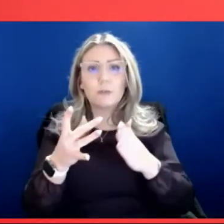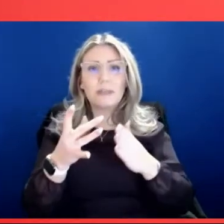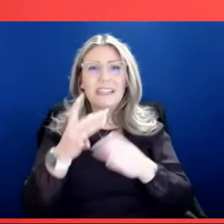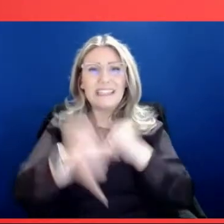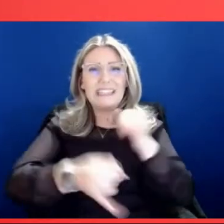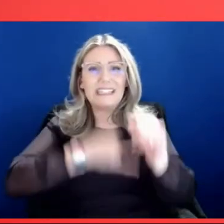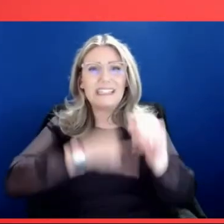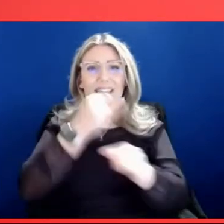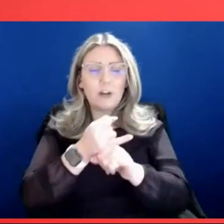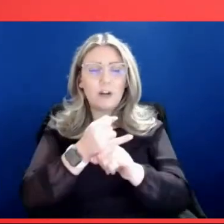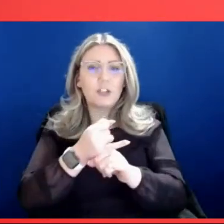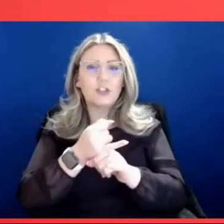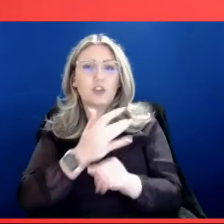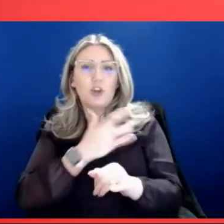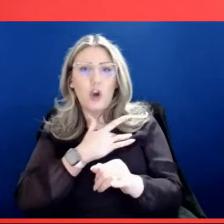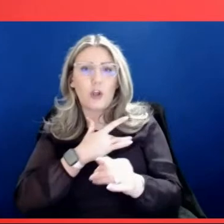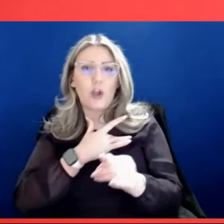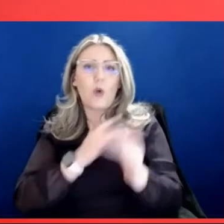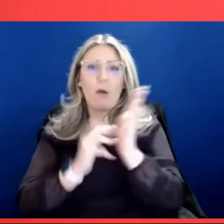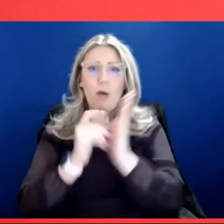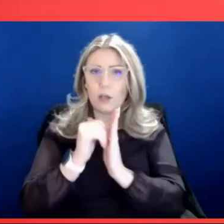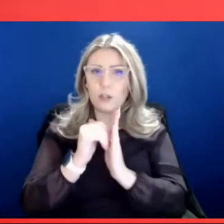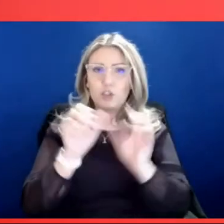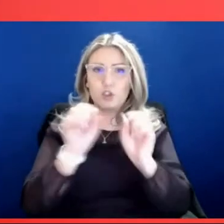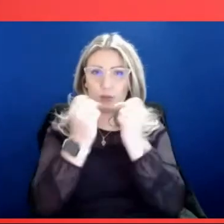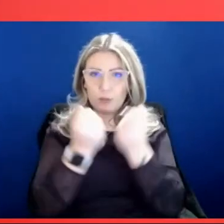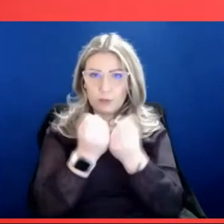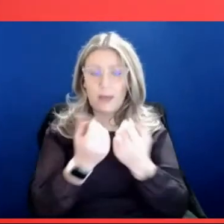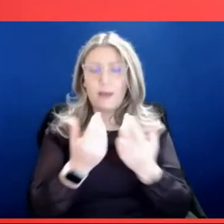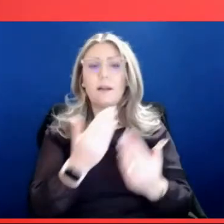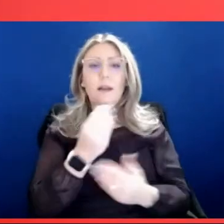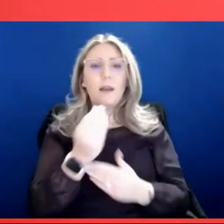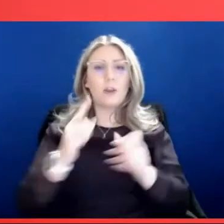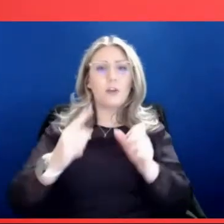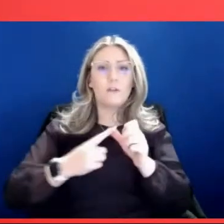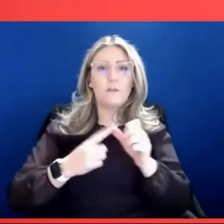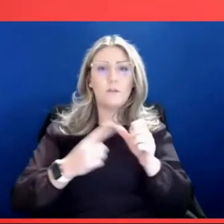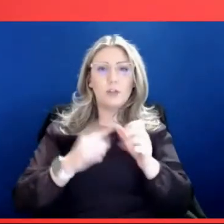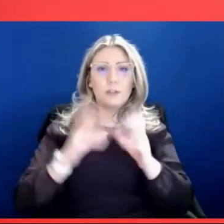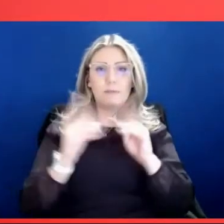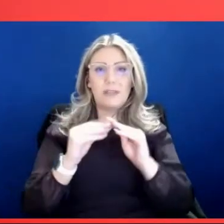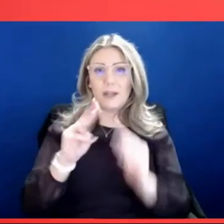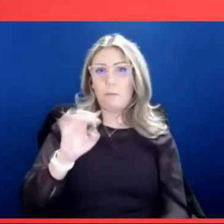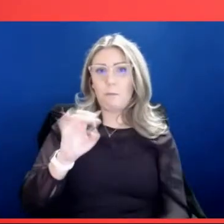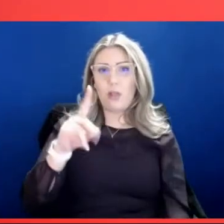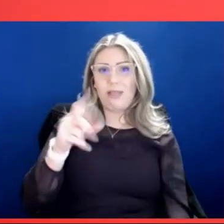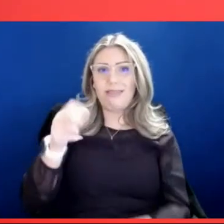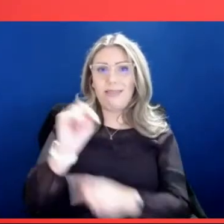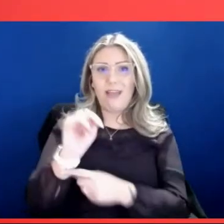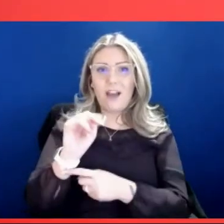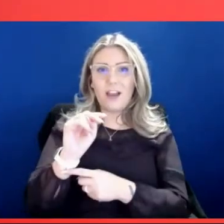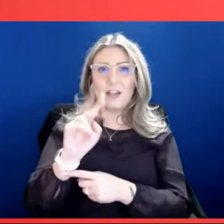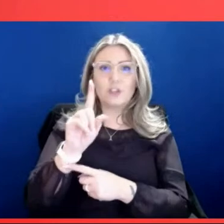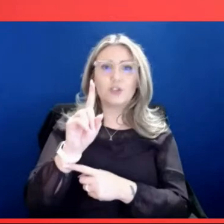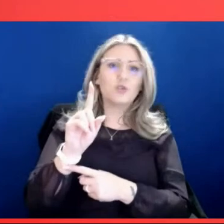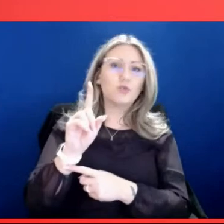Cardio-Oncology Society. And our first meeting was in Milan in 2009. I'd been to some other meetings at MD Anderson before then